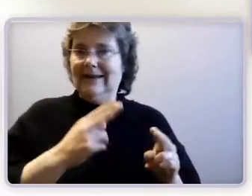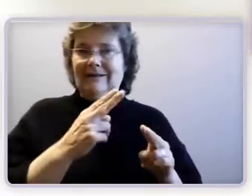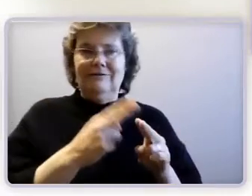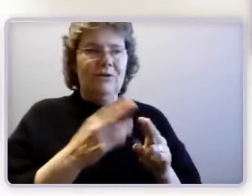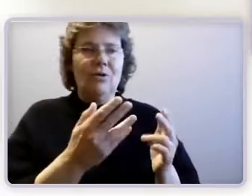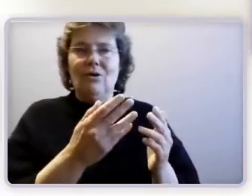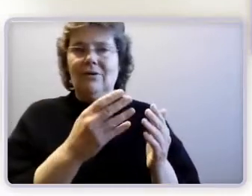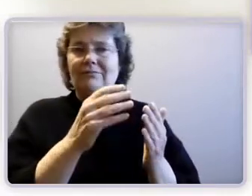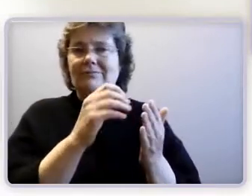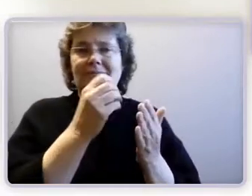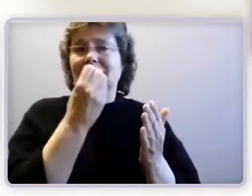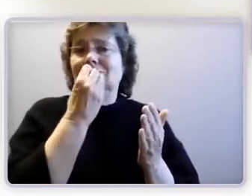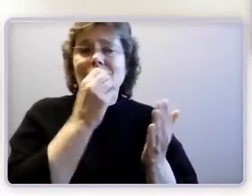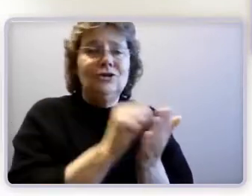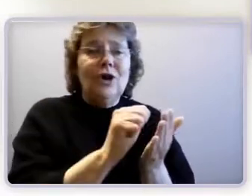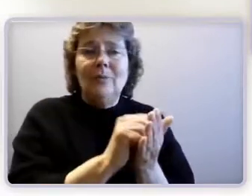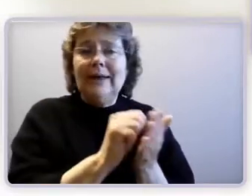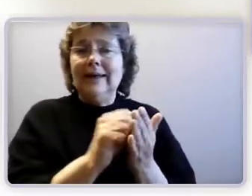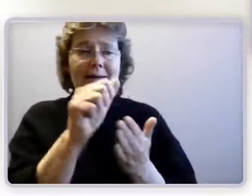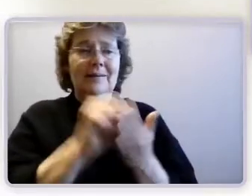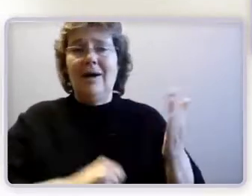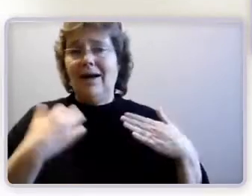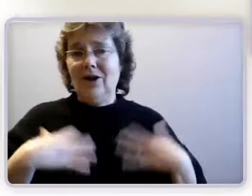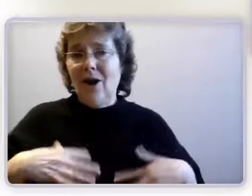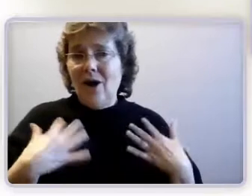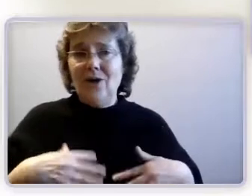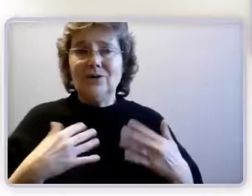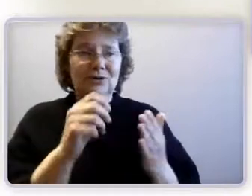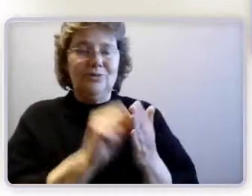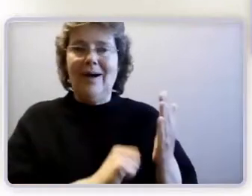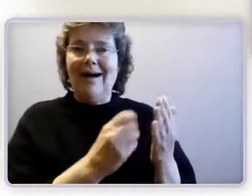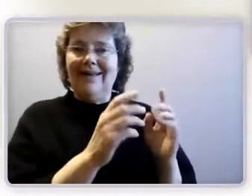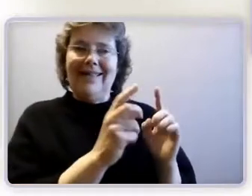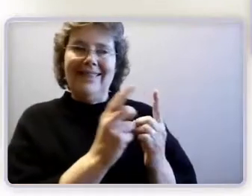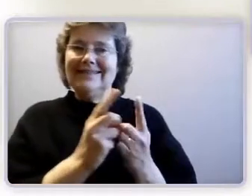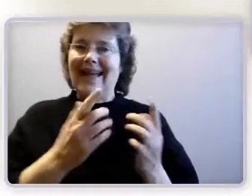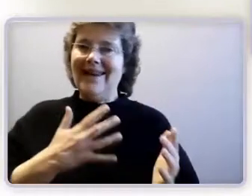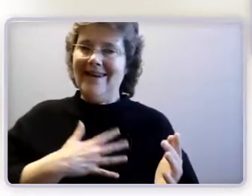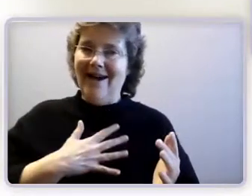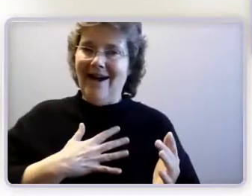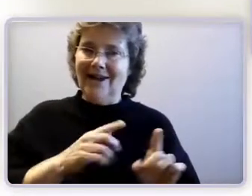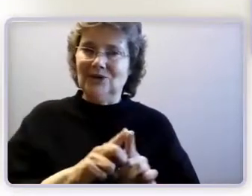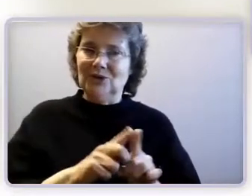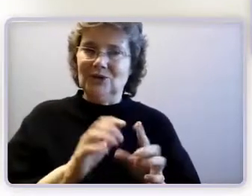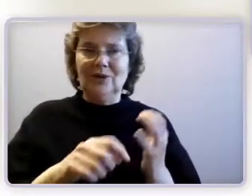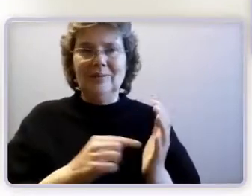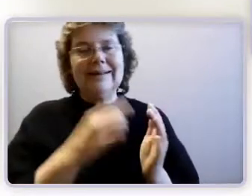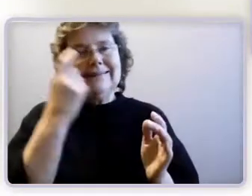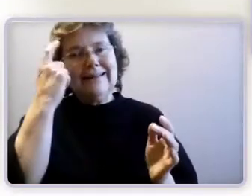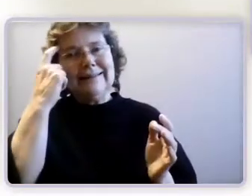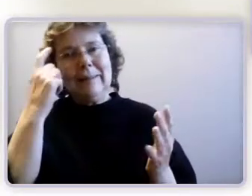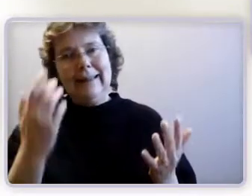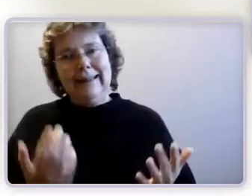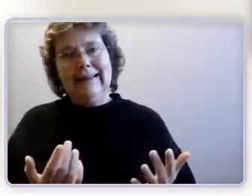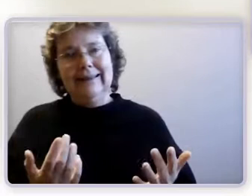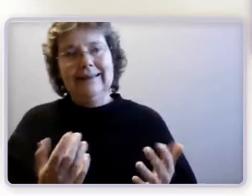to buy clothes, to buy things that they like as well, but to do so in a prudent manner, to make sure that the person